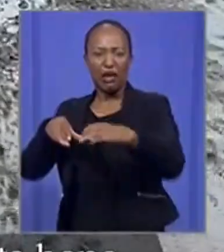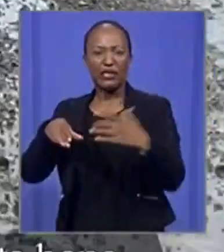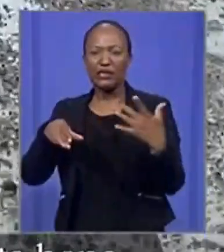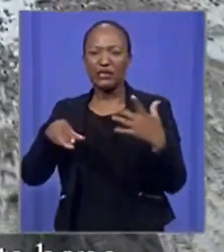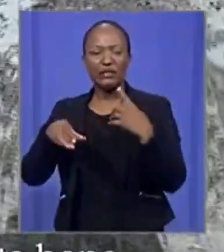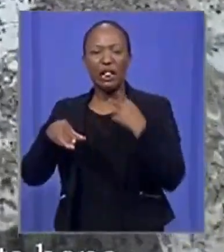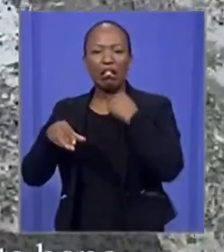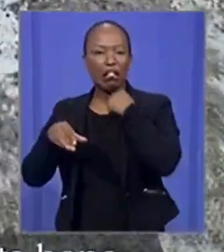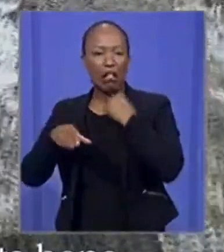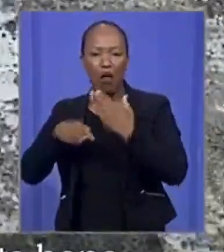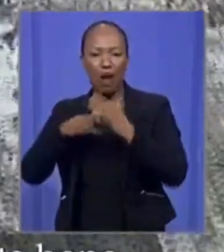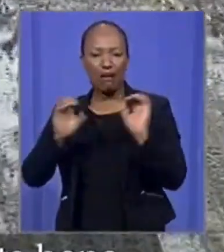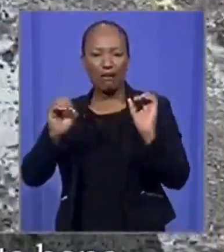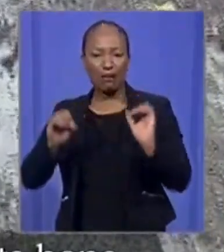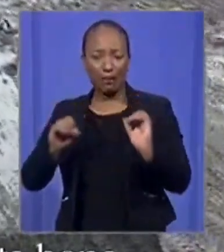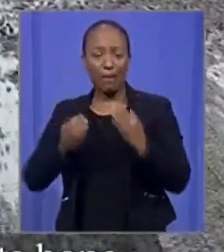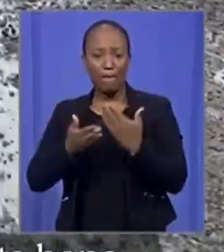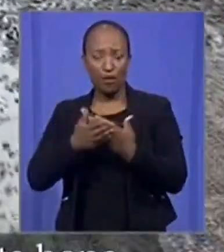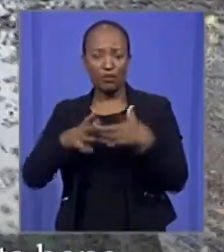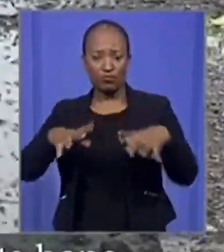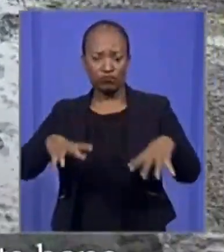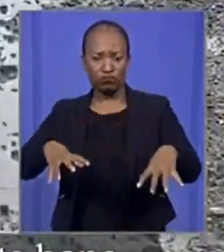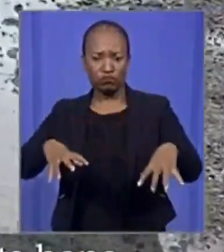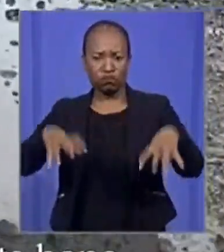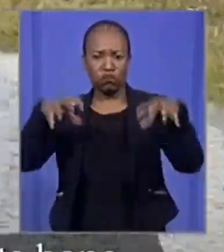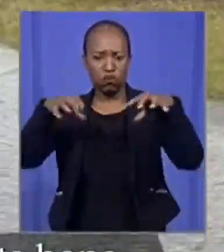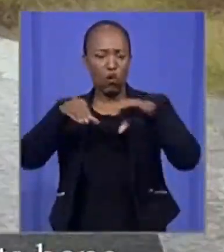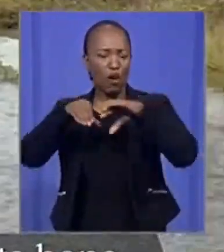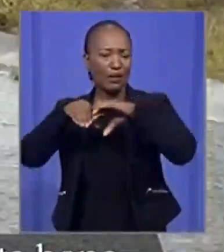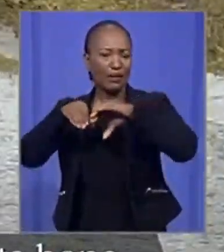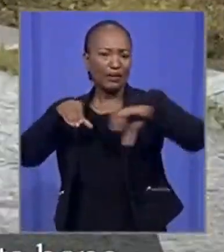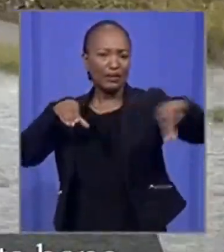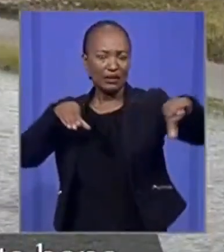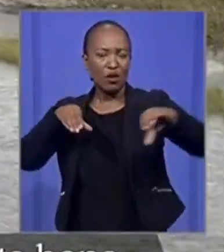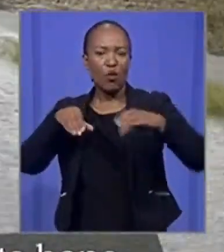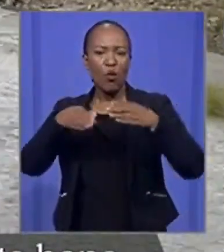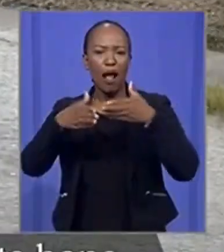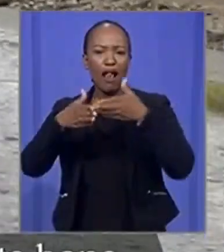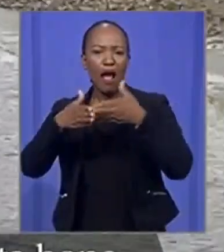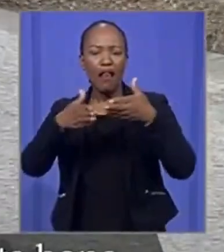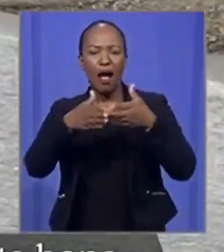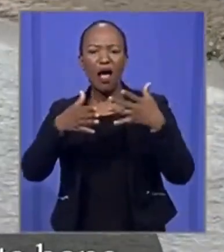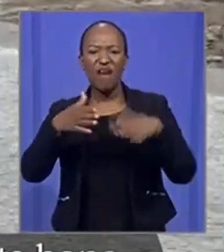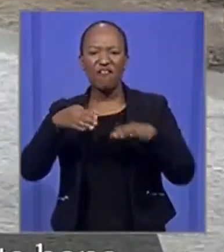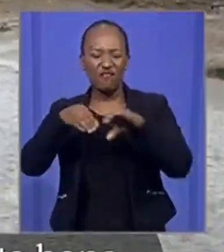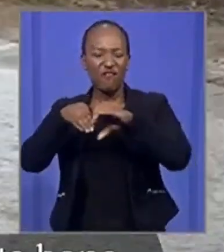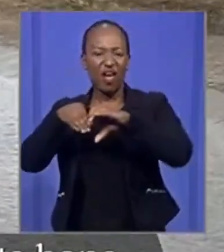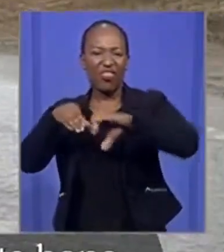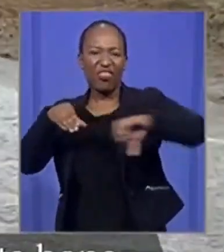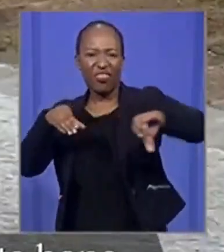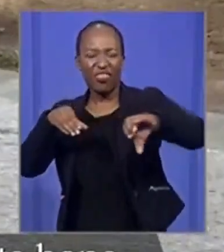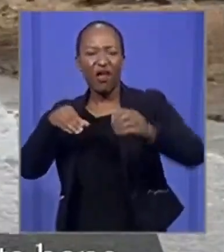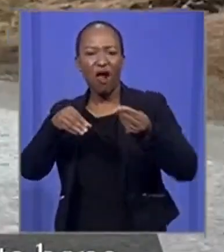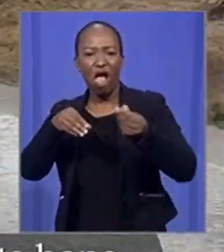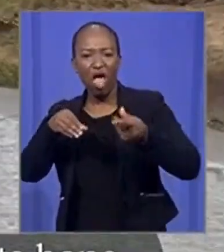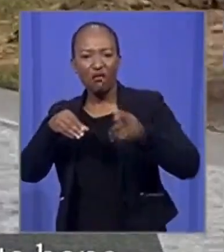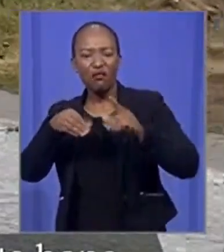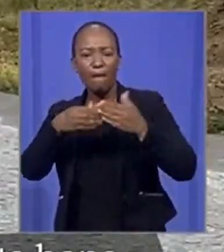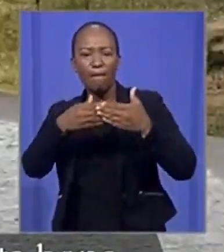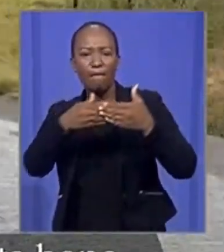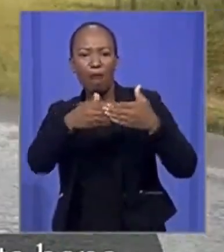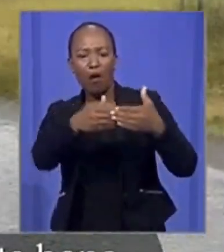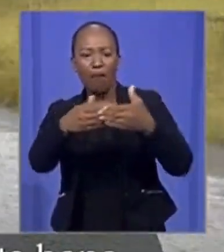hlolela masetlapelo ba re mananeo go parara a thibilwe ke ditlakala mabu le dikgerekgere mola ka go le